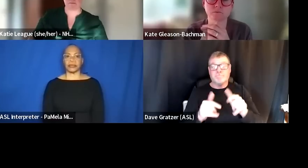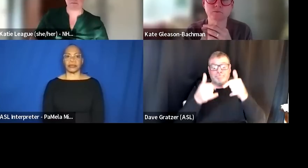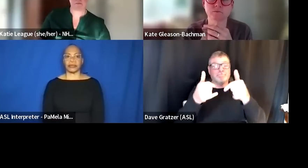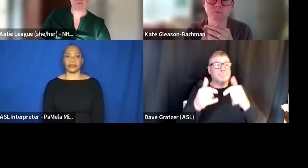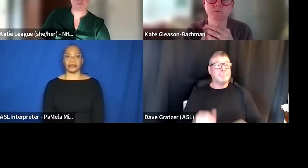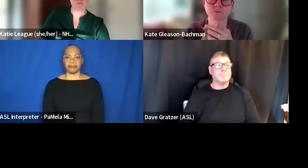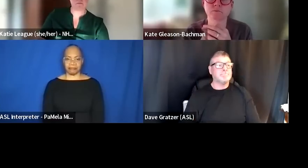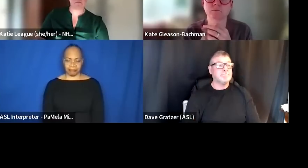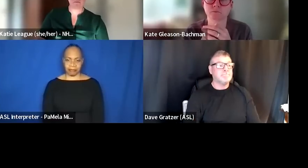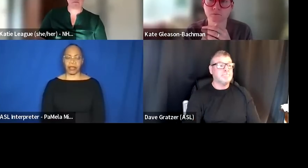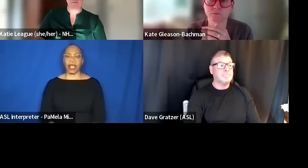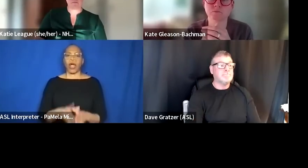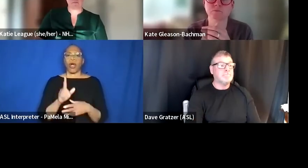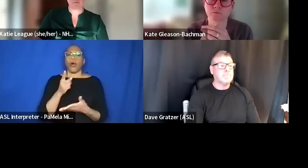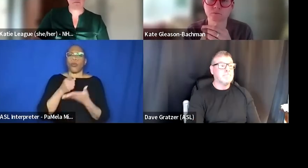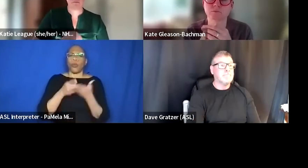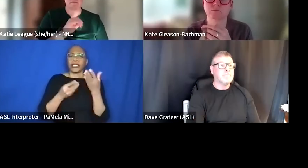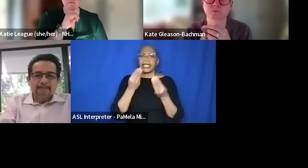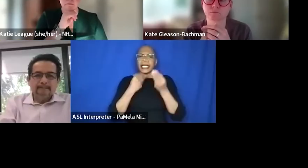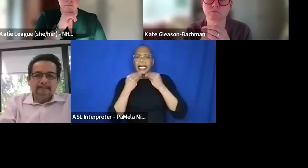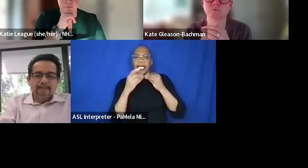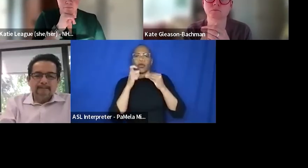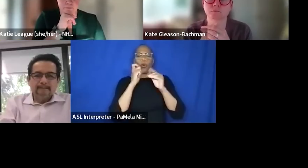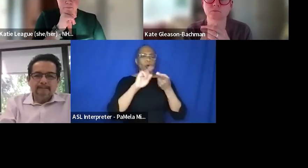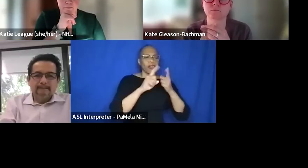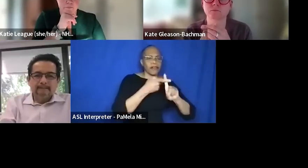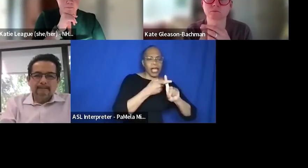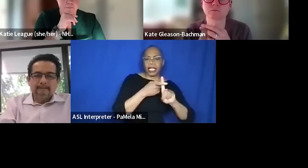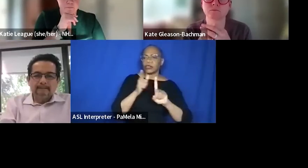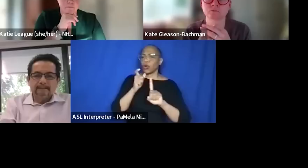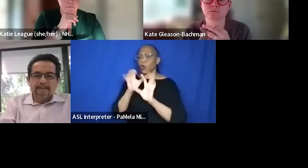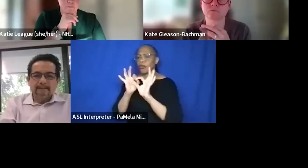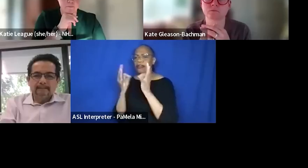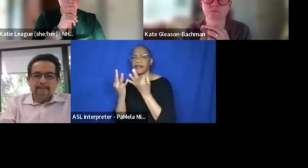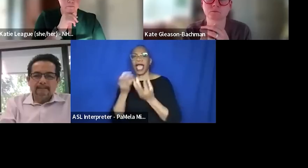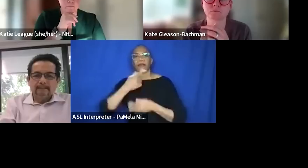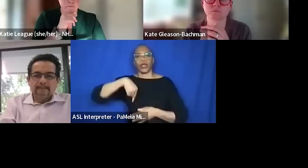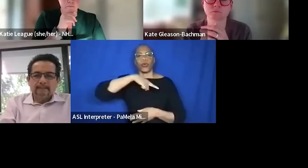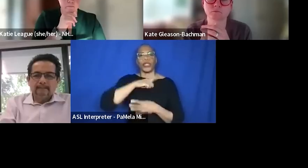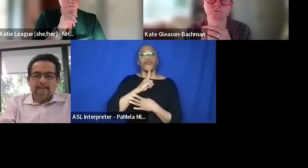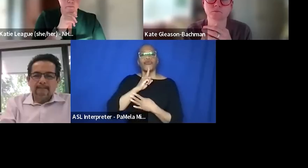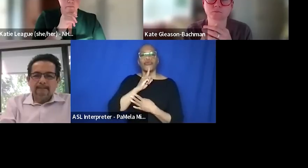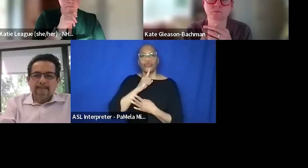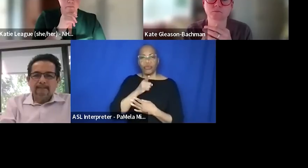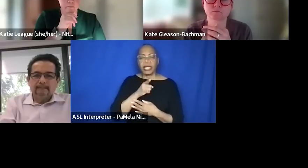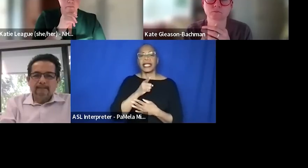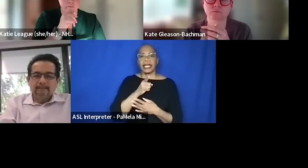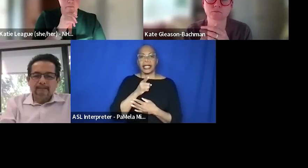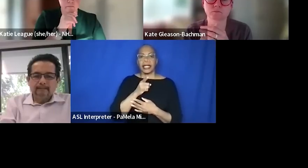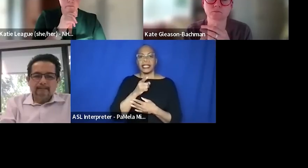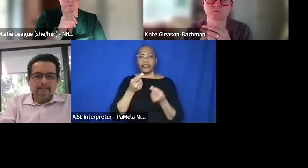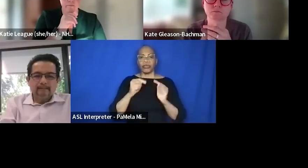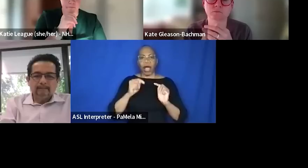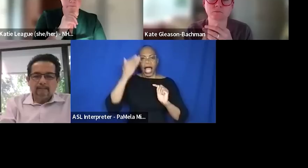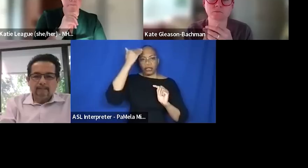to eat, who their friends are, who their family is. We really get to know where they're